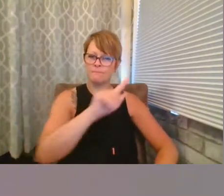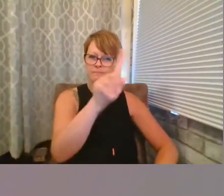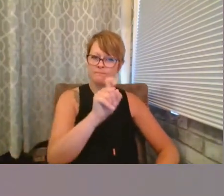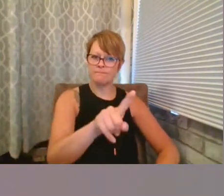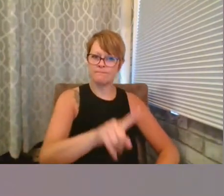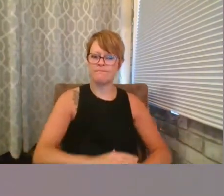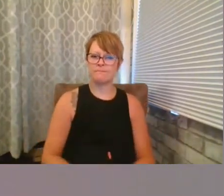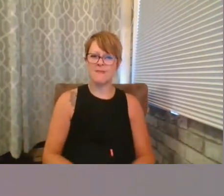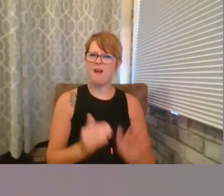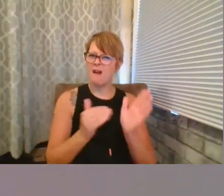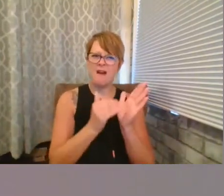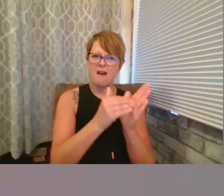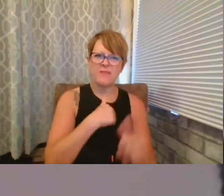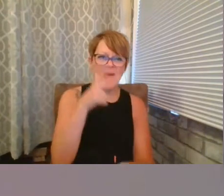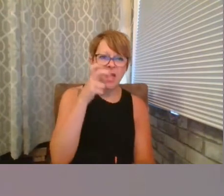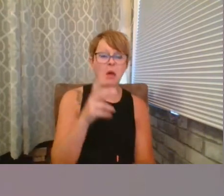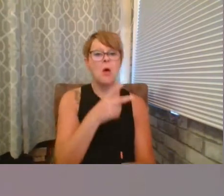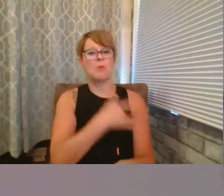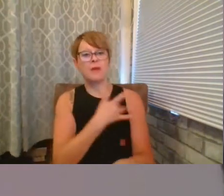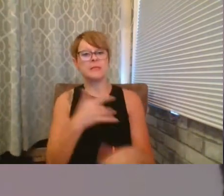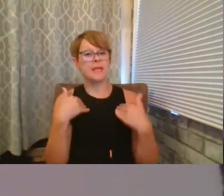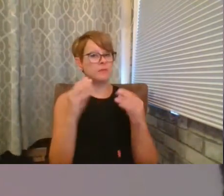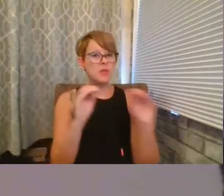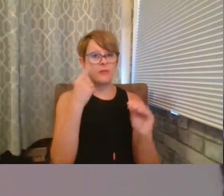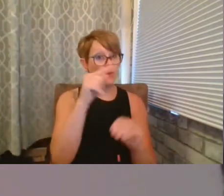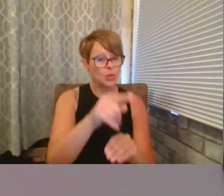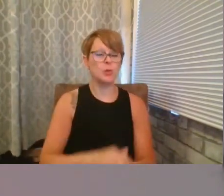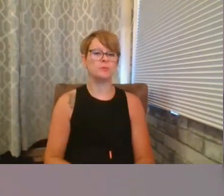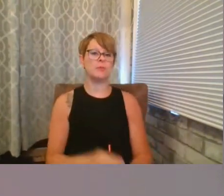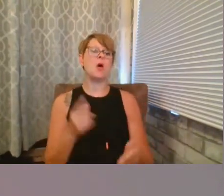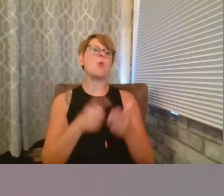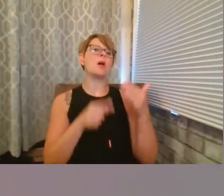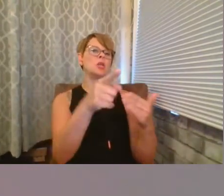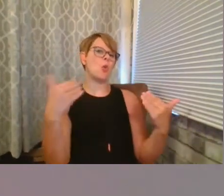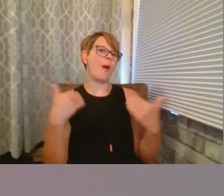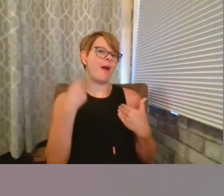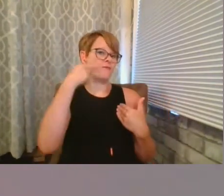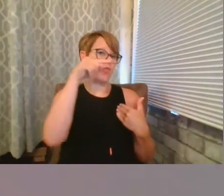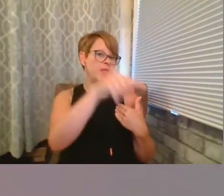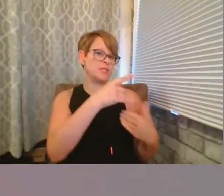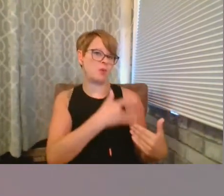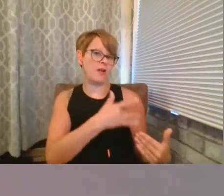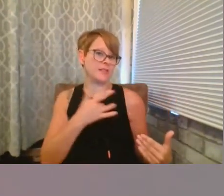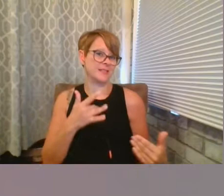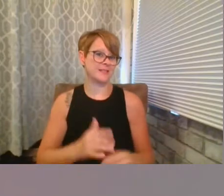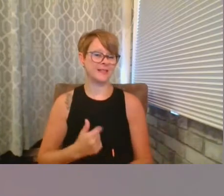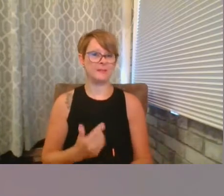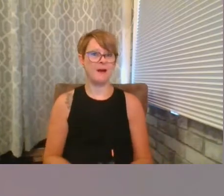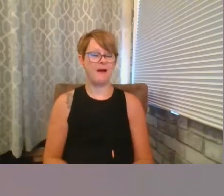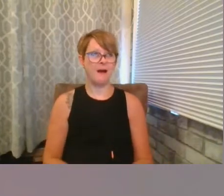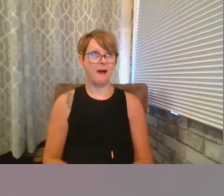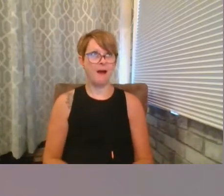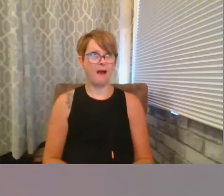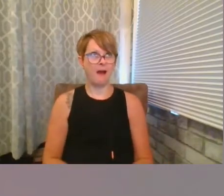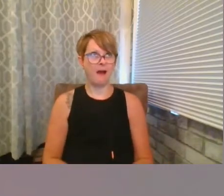you, this province has nothing for you. What do you have for the province? And that question stick with me. That